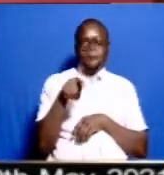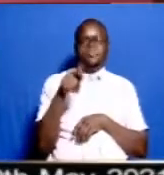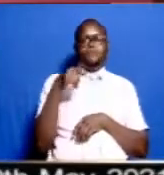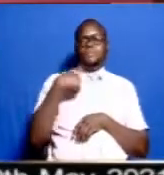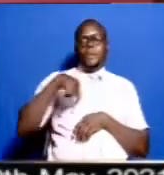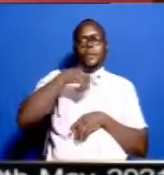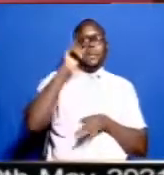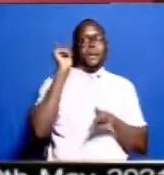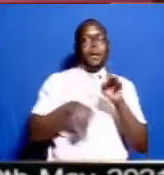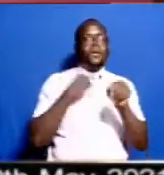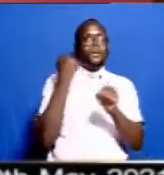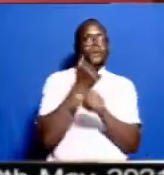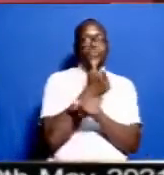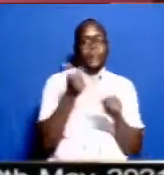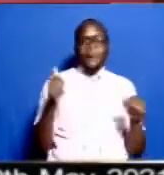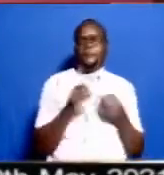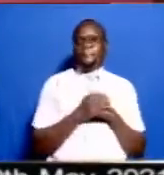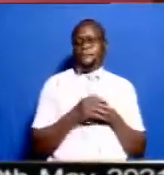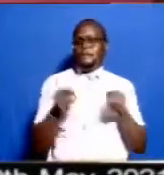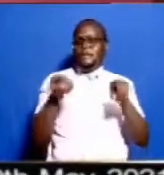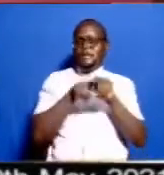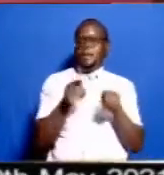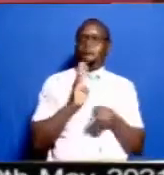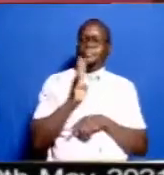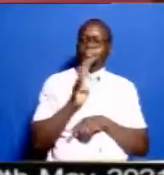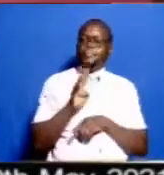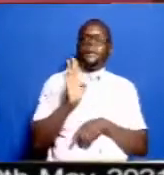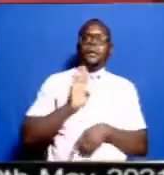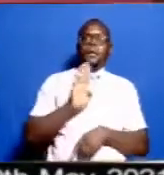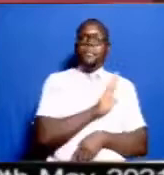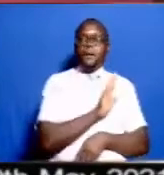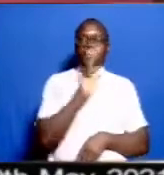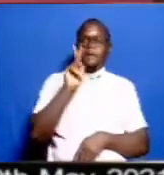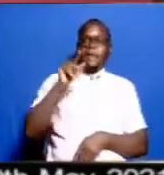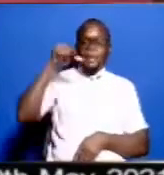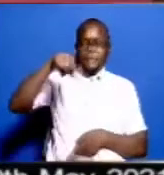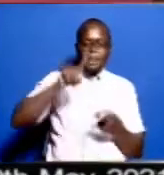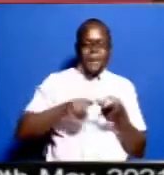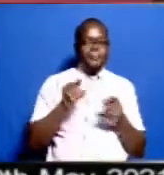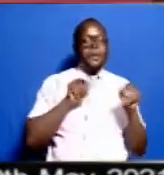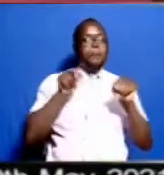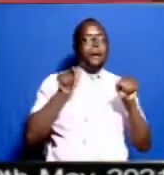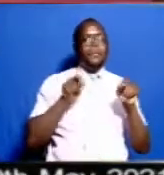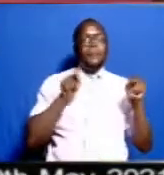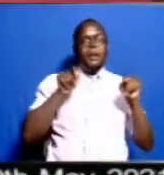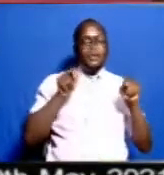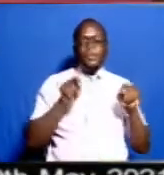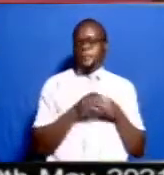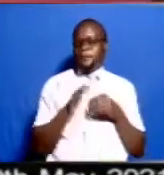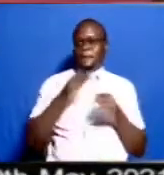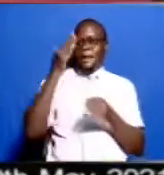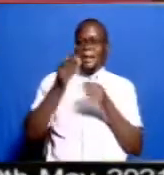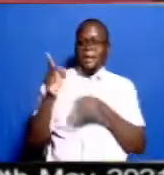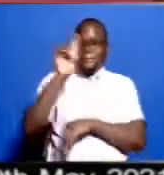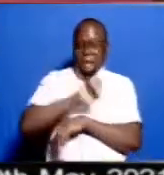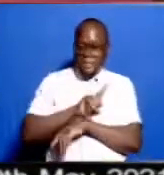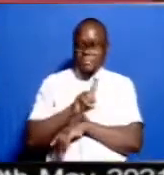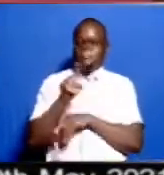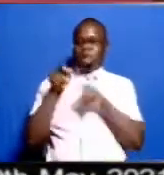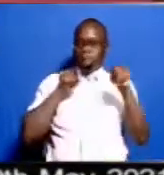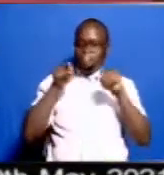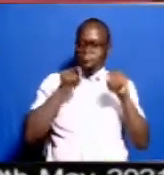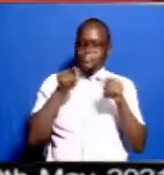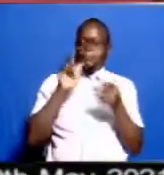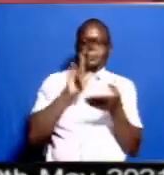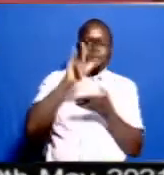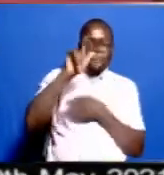going to do very well. And I also want to talk to the board of Kenya Airways and the management of Kenya Airways. At the end of the day, you're running an